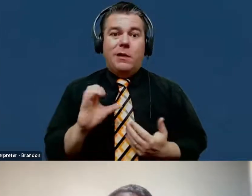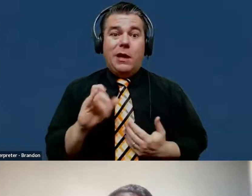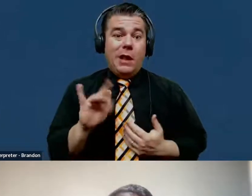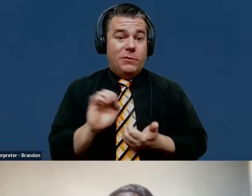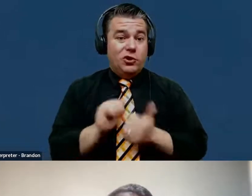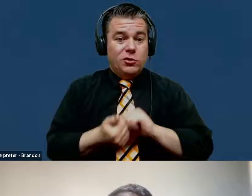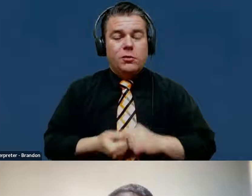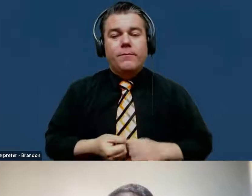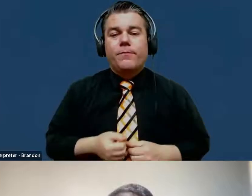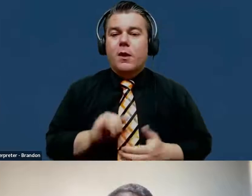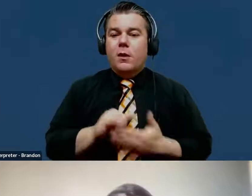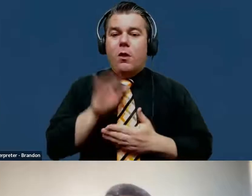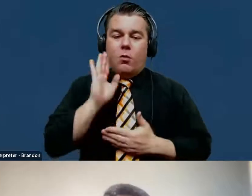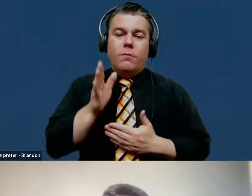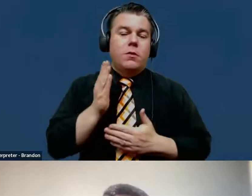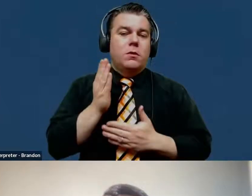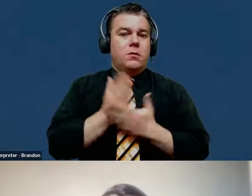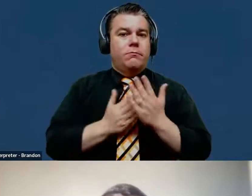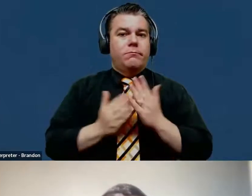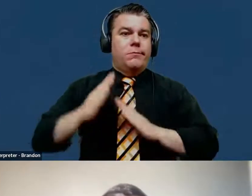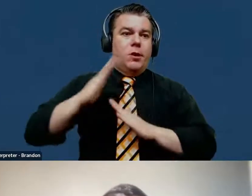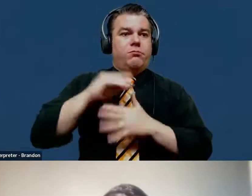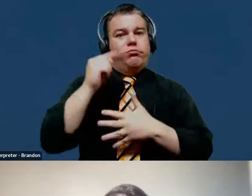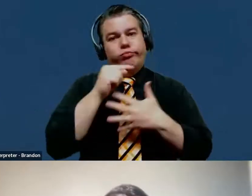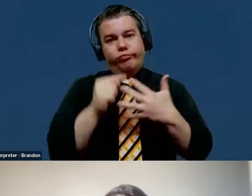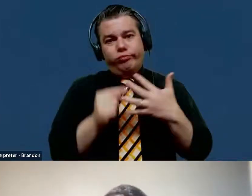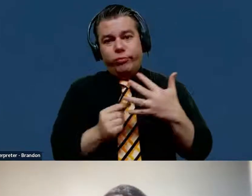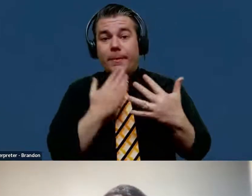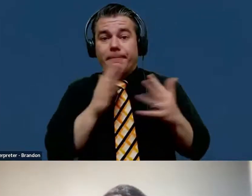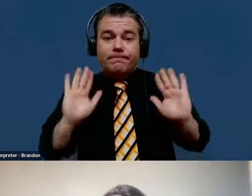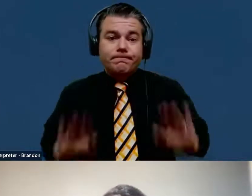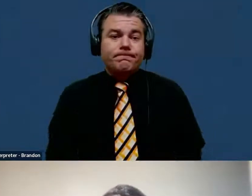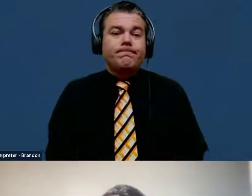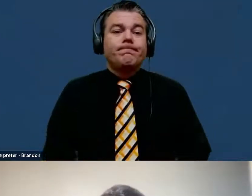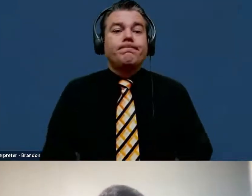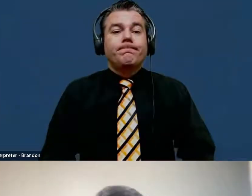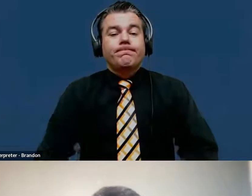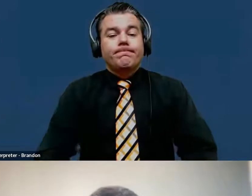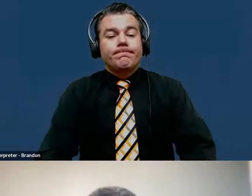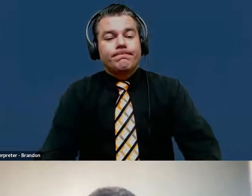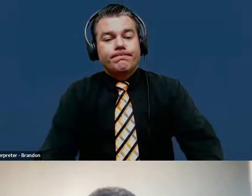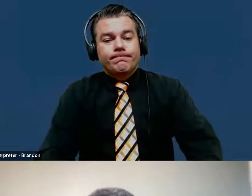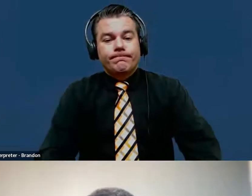That will be some of the thought that I have on this. Thank you.